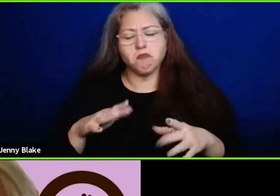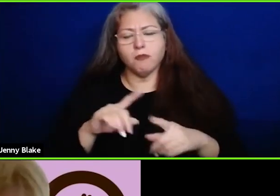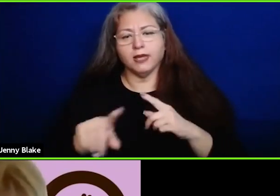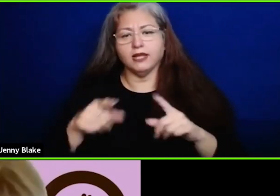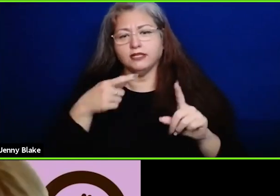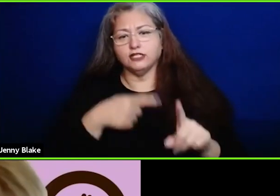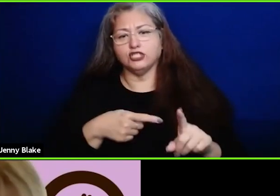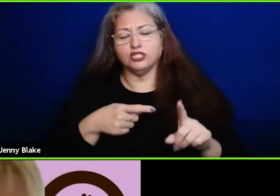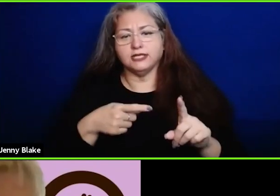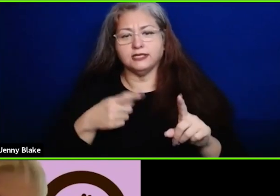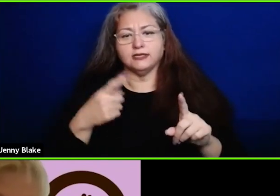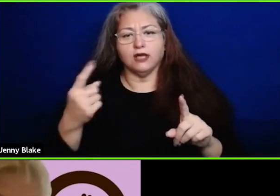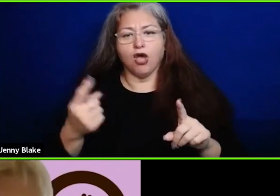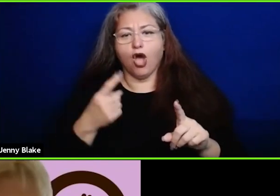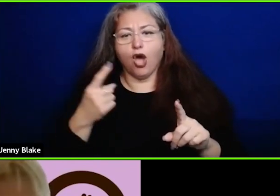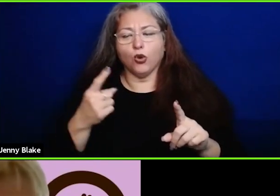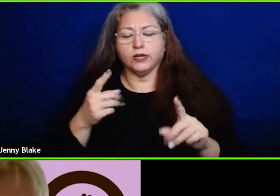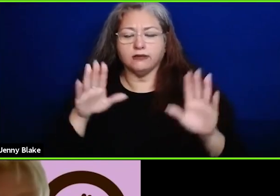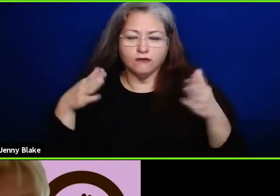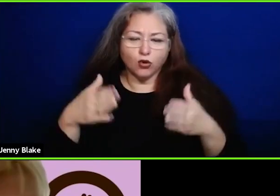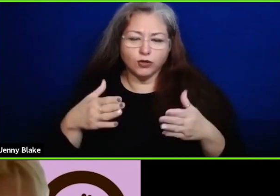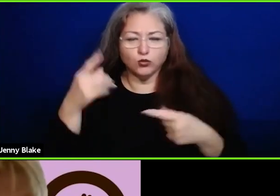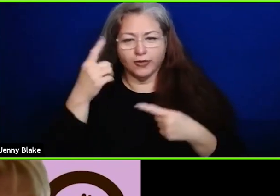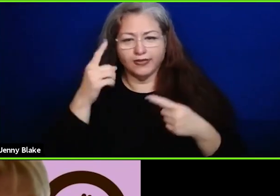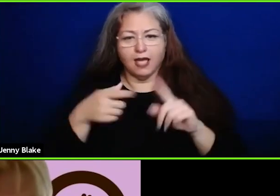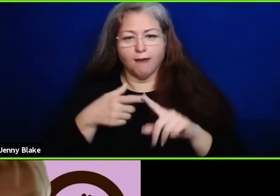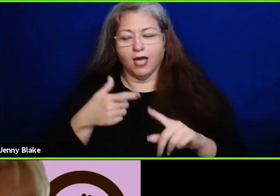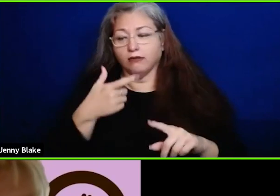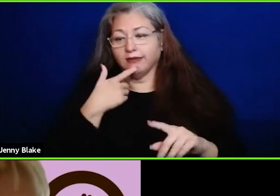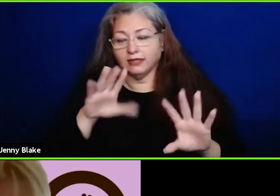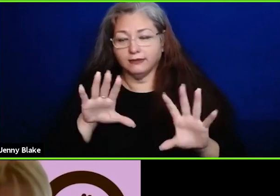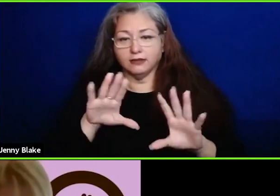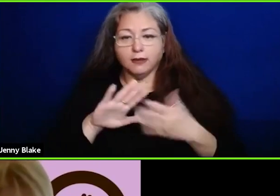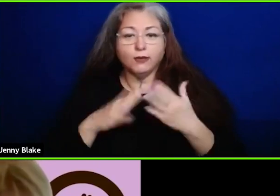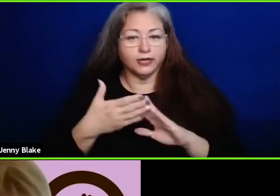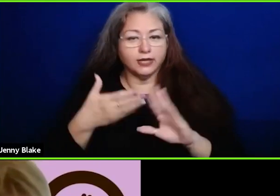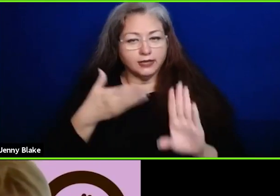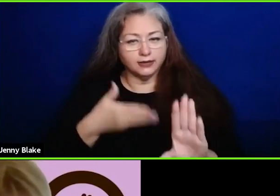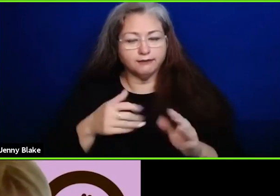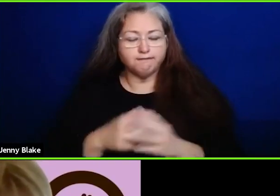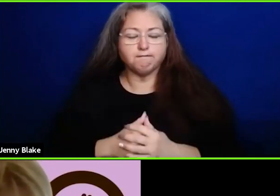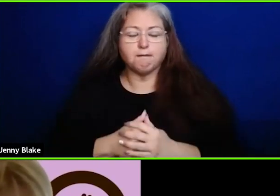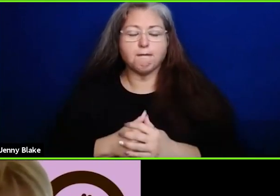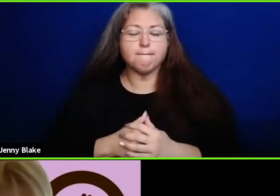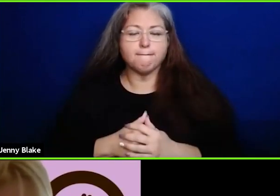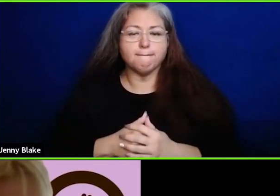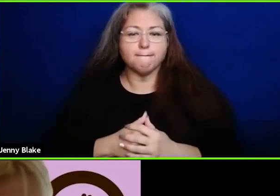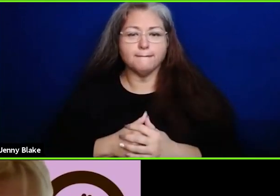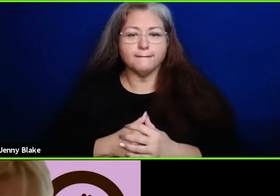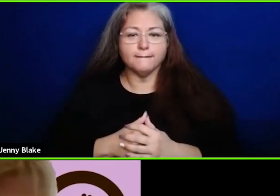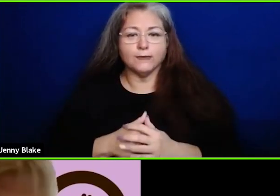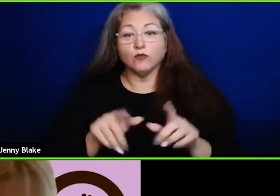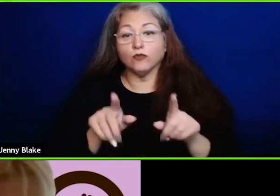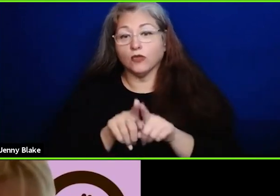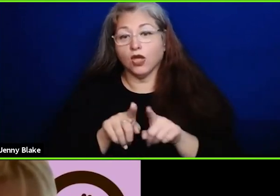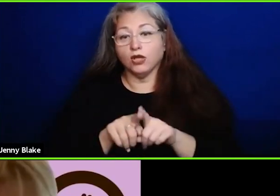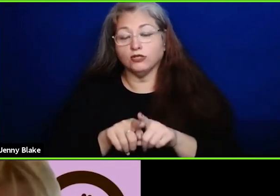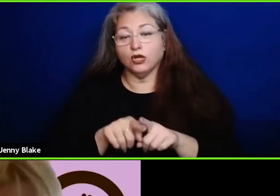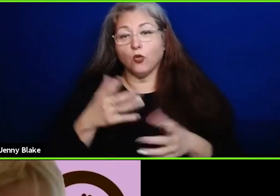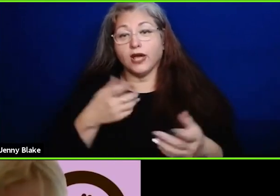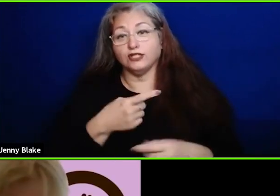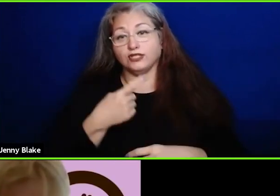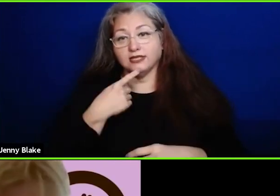she was always concerned to sing for the lesbian community. And also